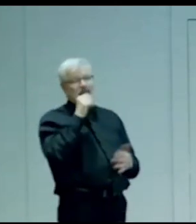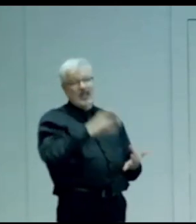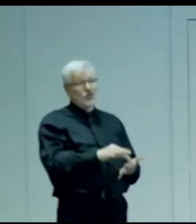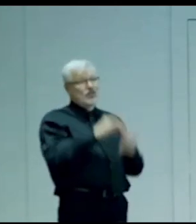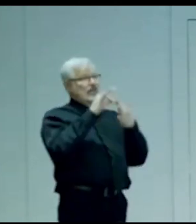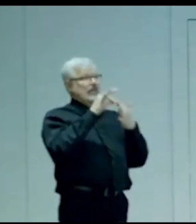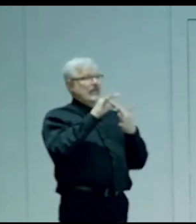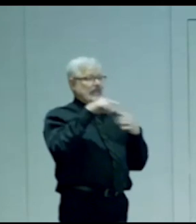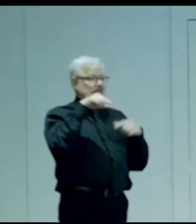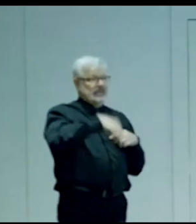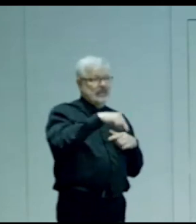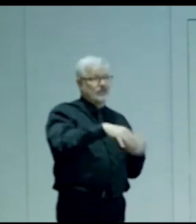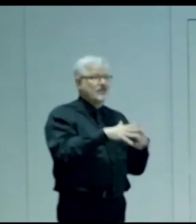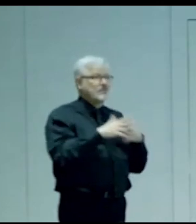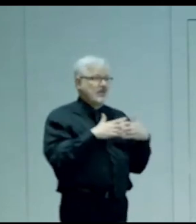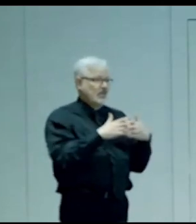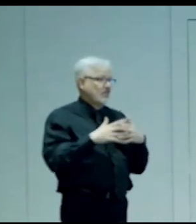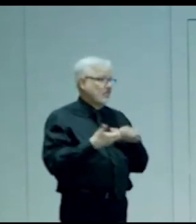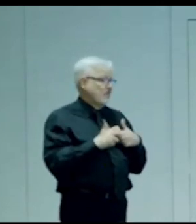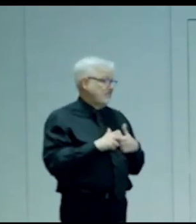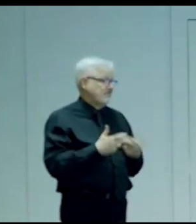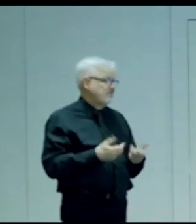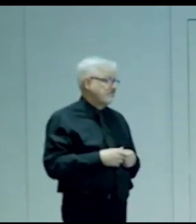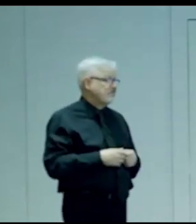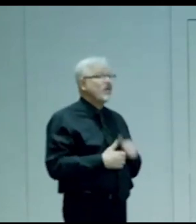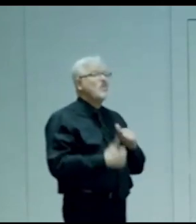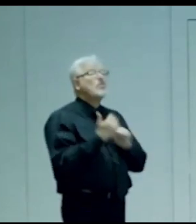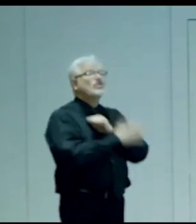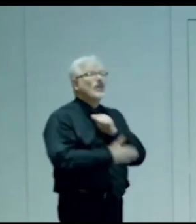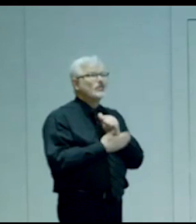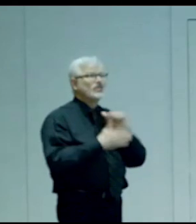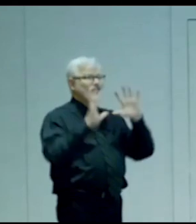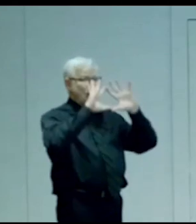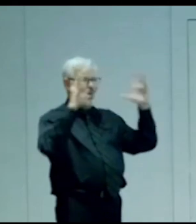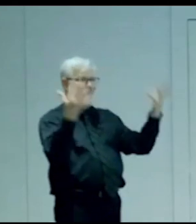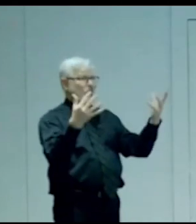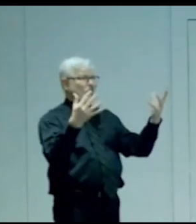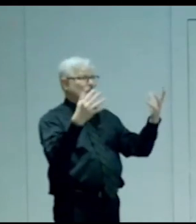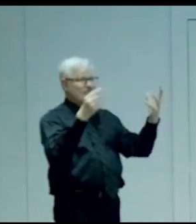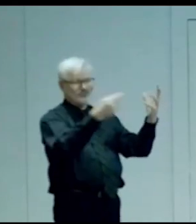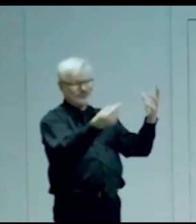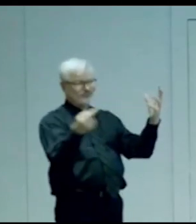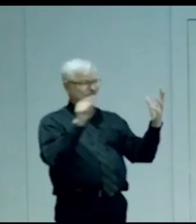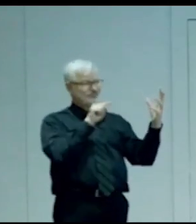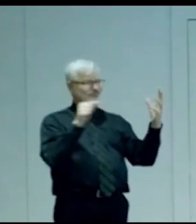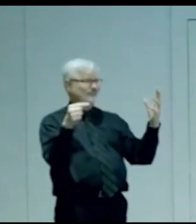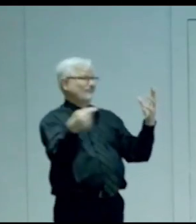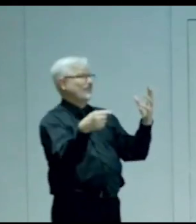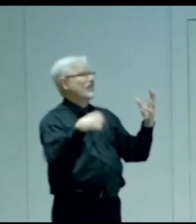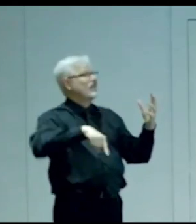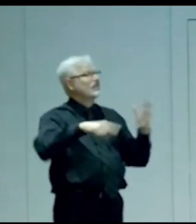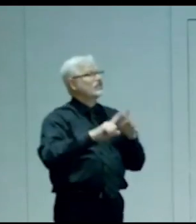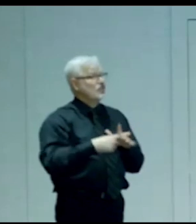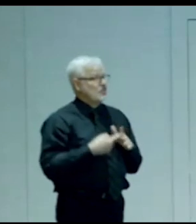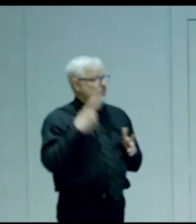an American problem. Most countries around the world right now are beginning to recognize that